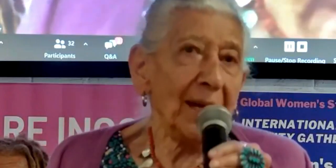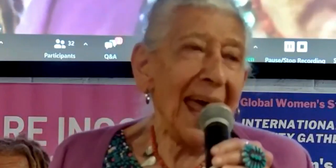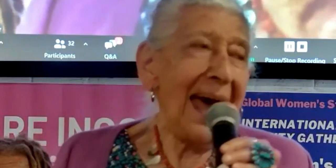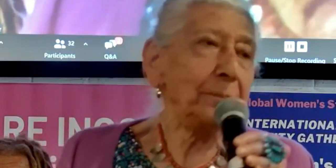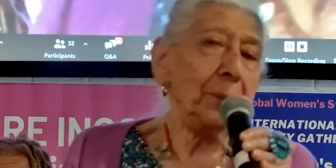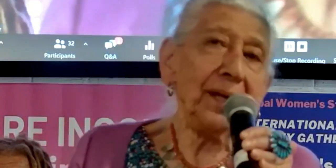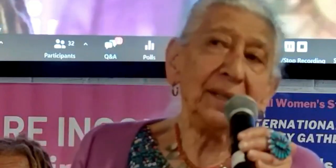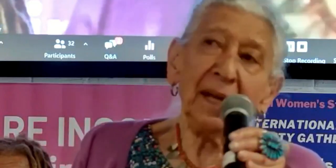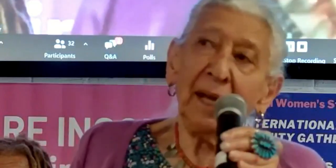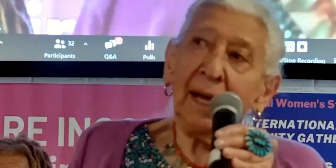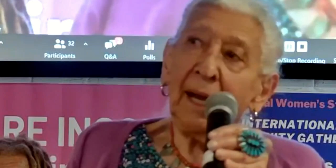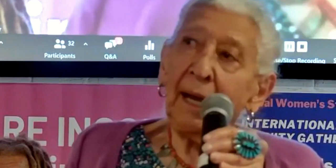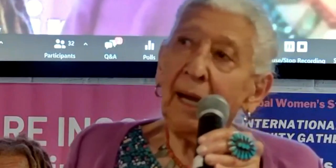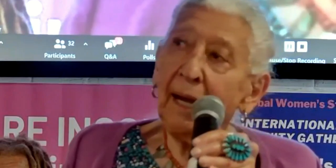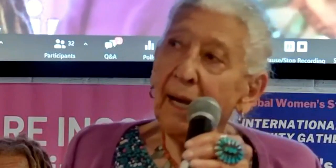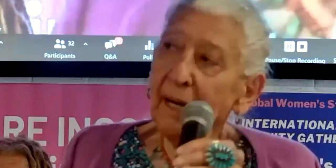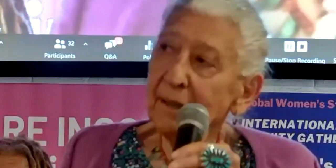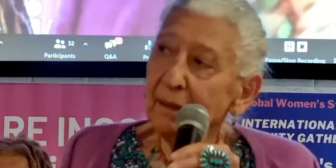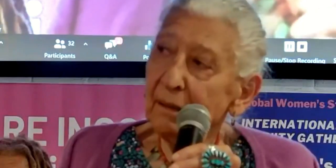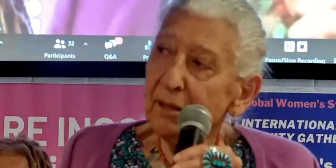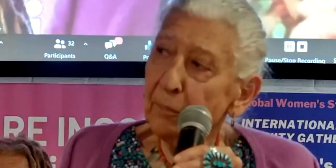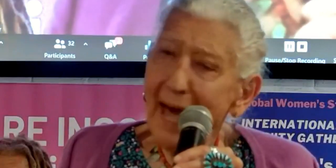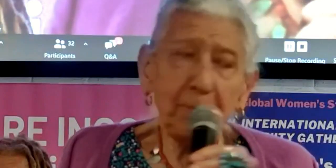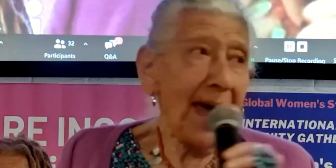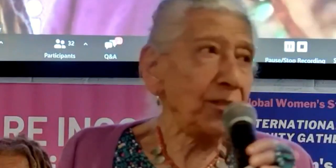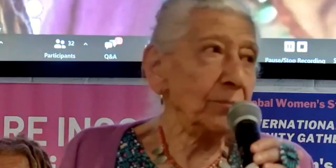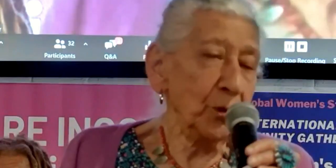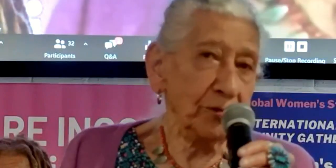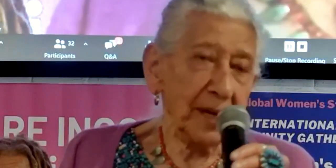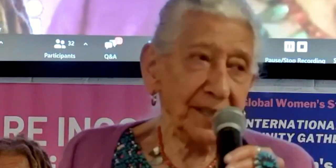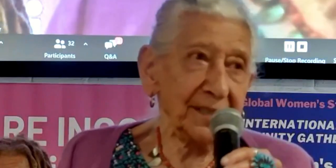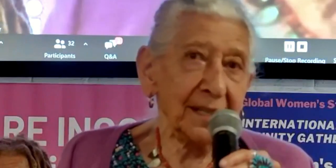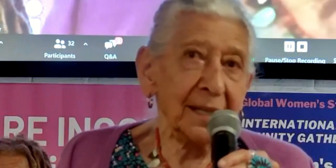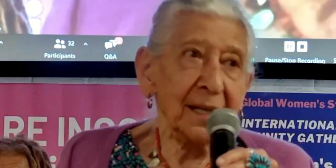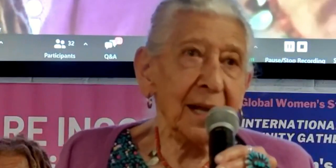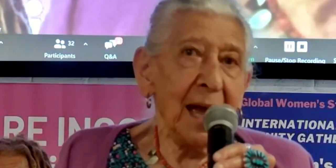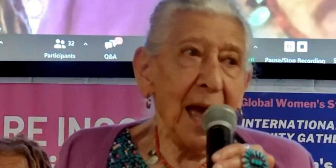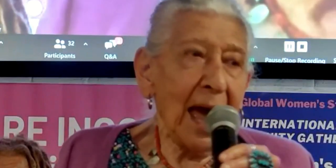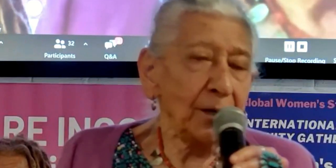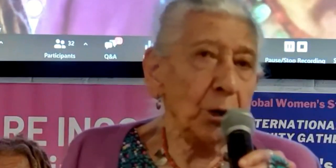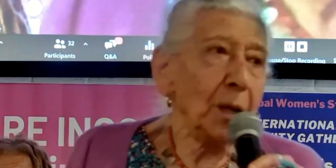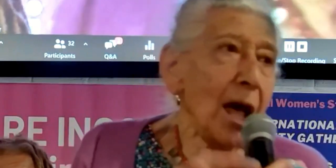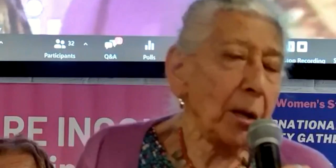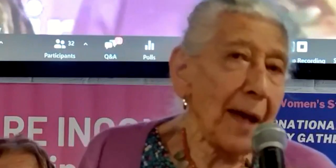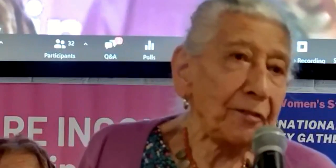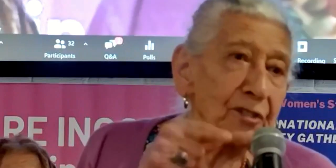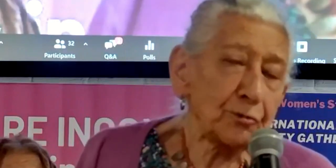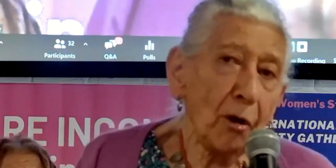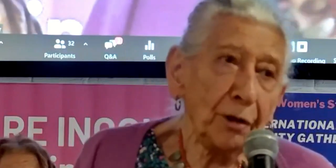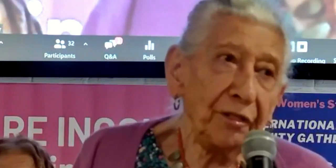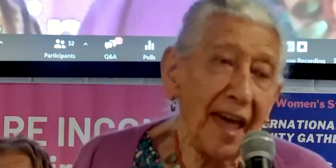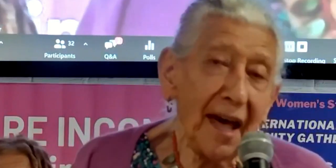other woman had been in the Black Panther movement and knew a lot about